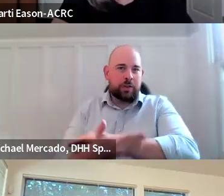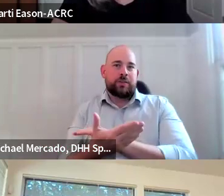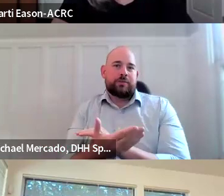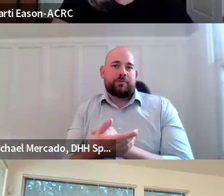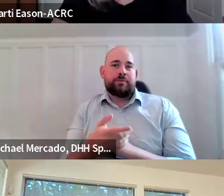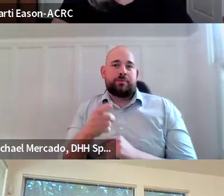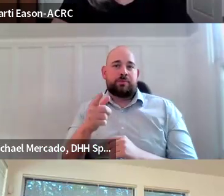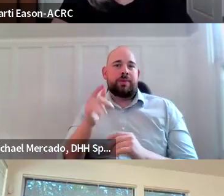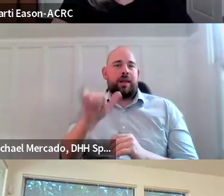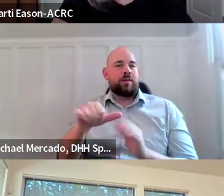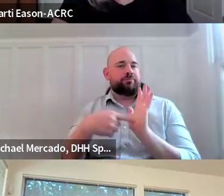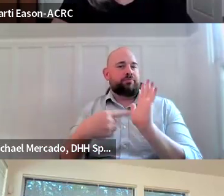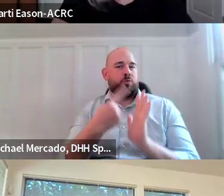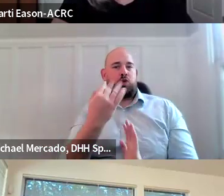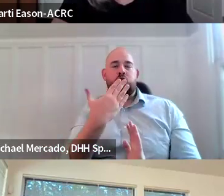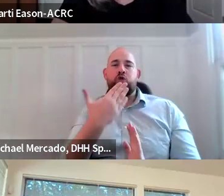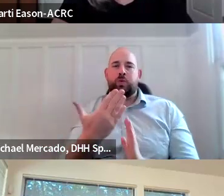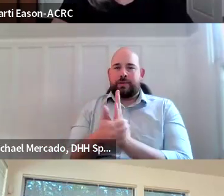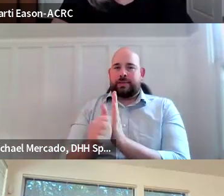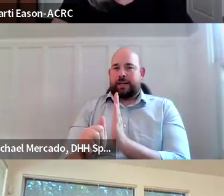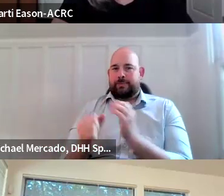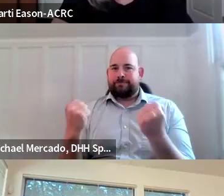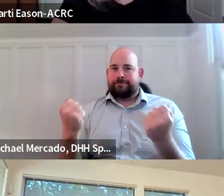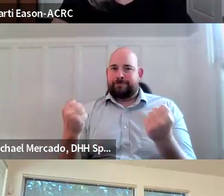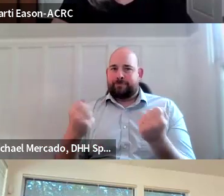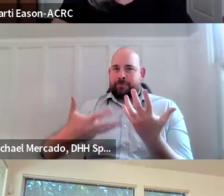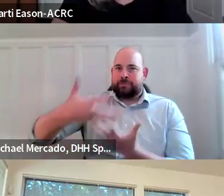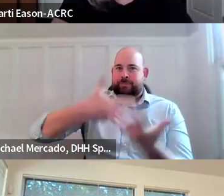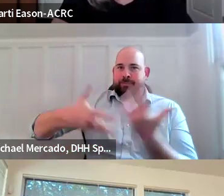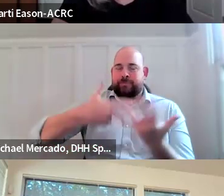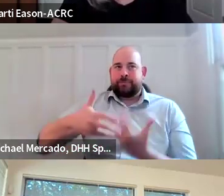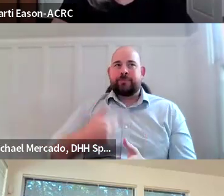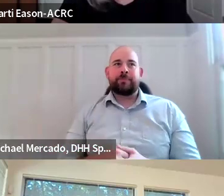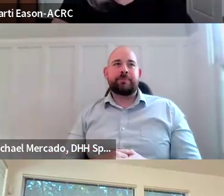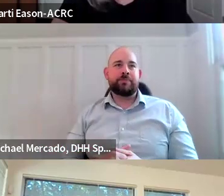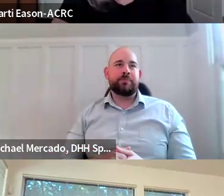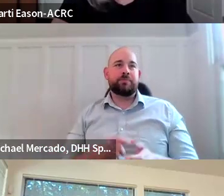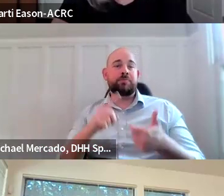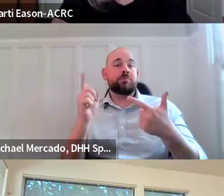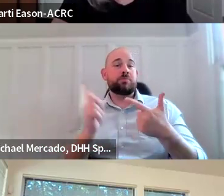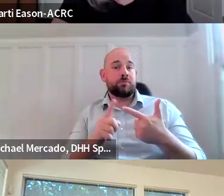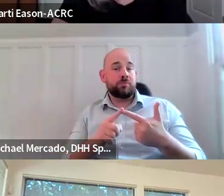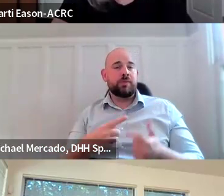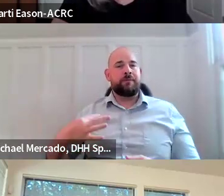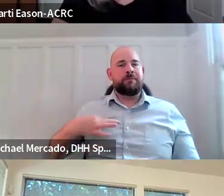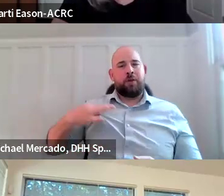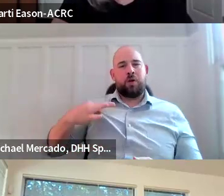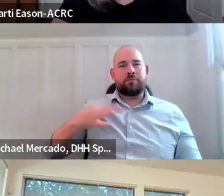lot of deaf children and communicating day and night in sign language. So that can show really good fluency.